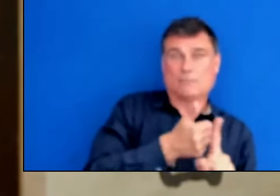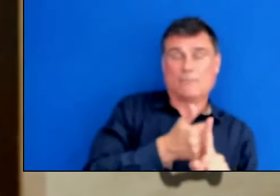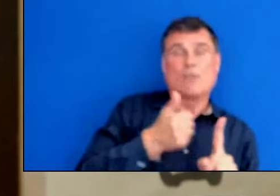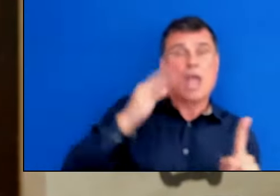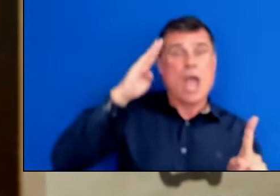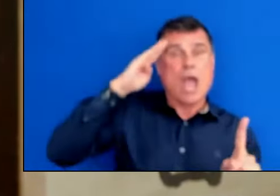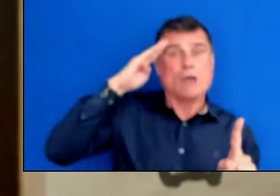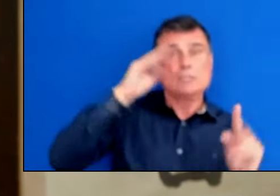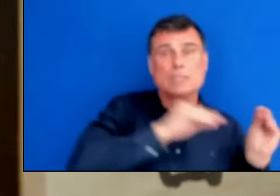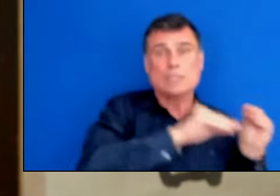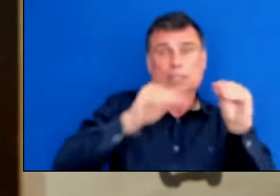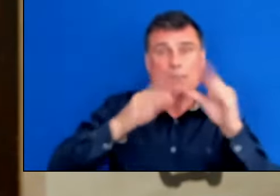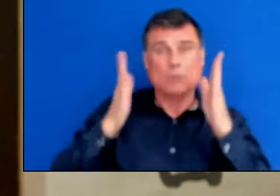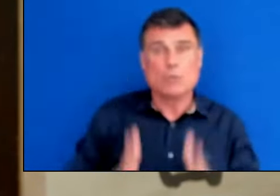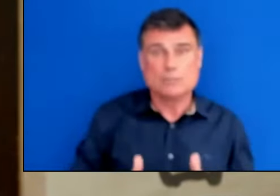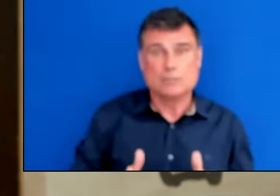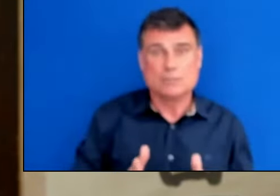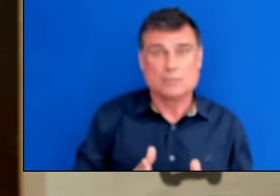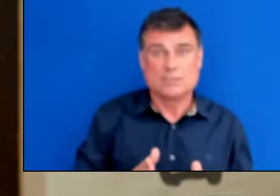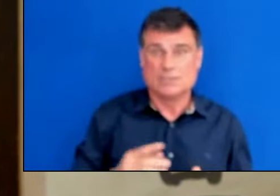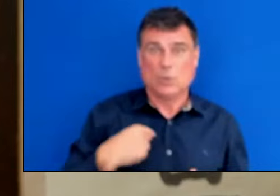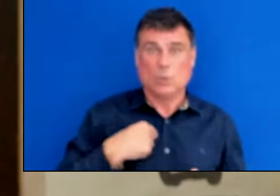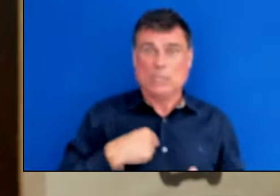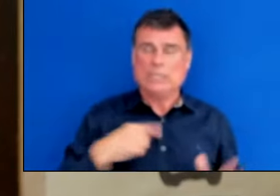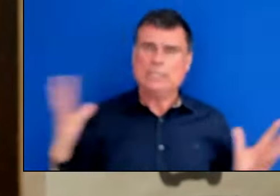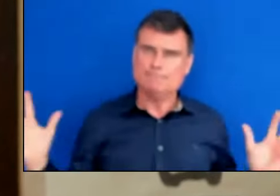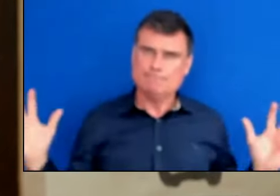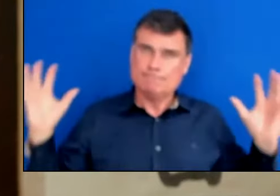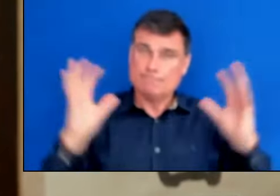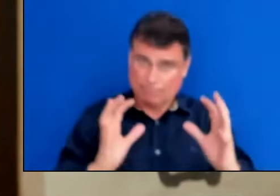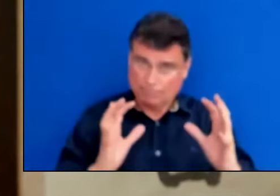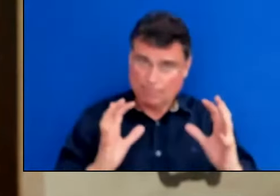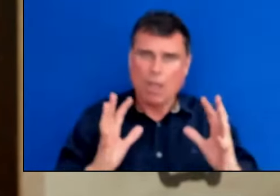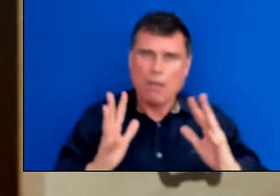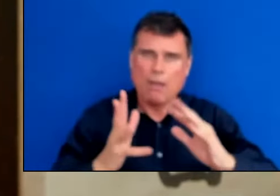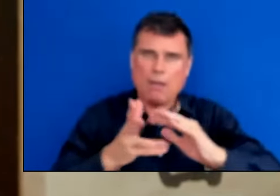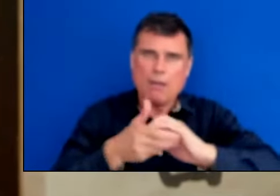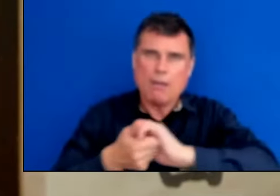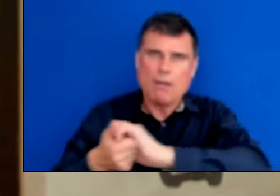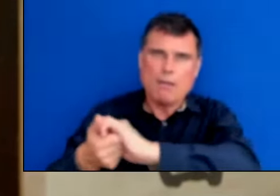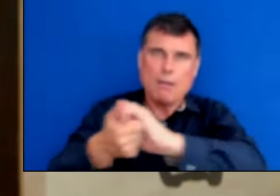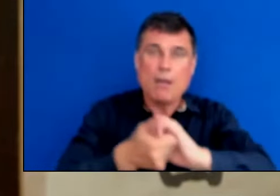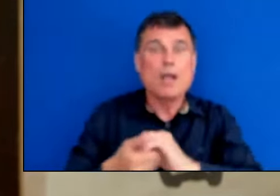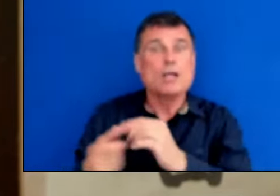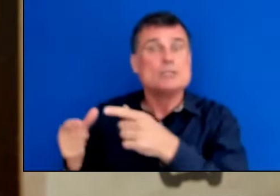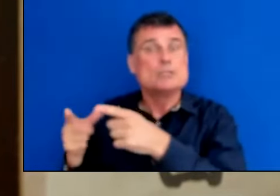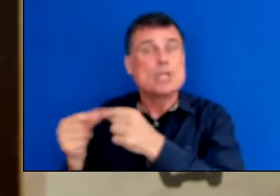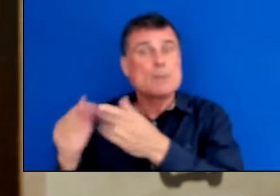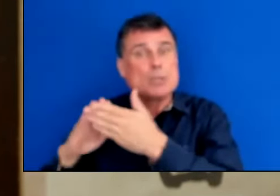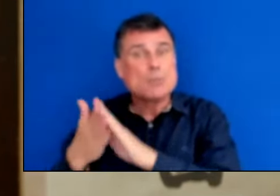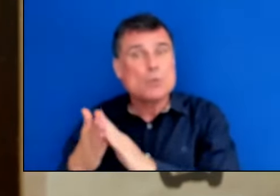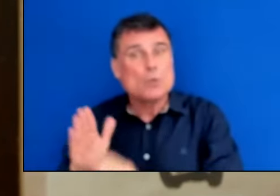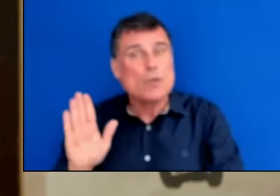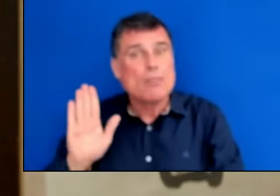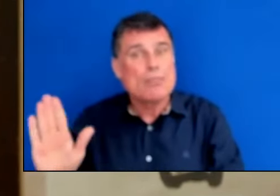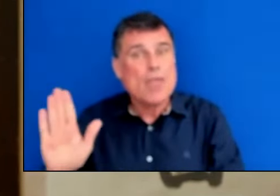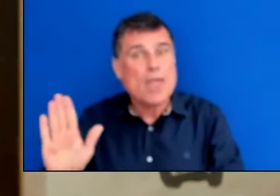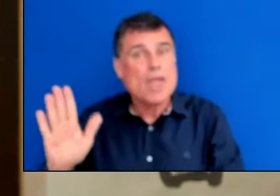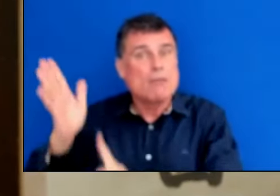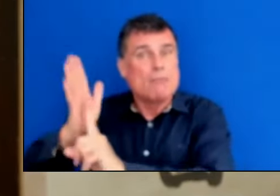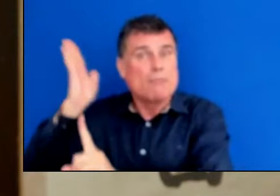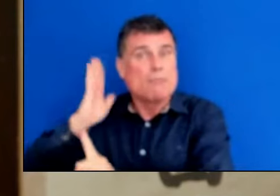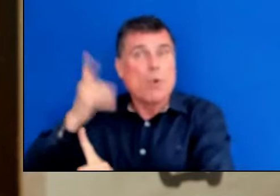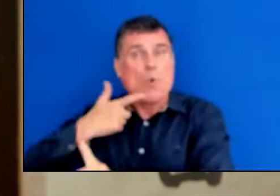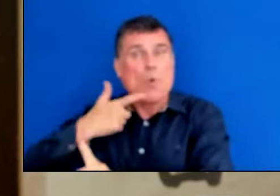from other places, those who were born here for generations, all of us going together, improving the health and wellness of seniors in the Japanese